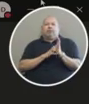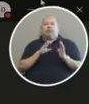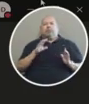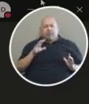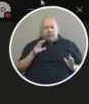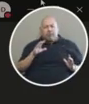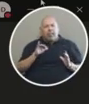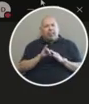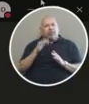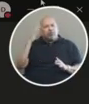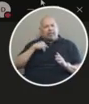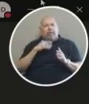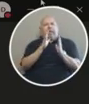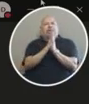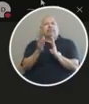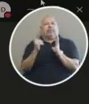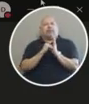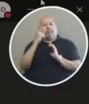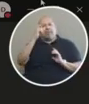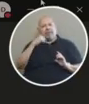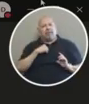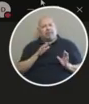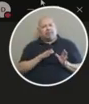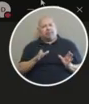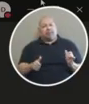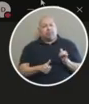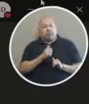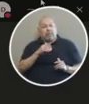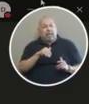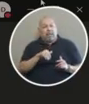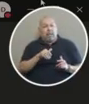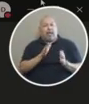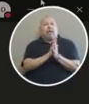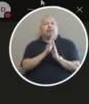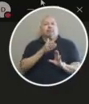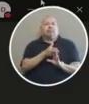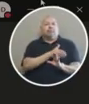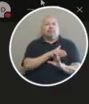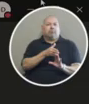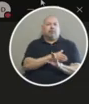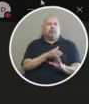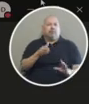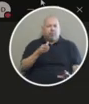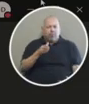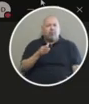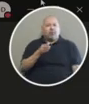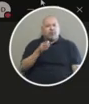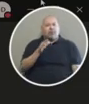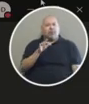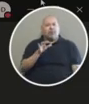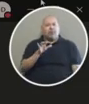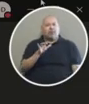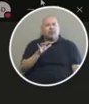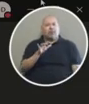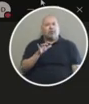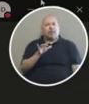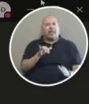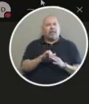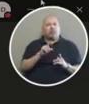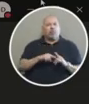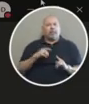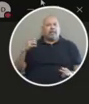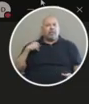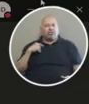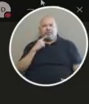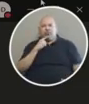and that's why I asked again, because I had generally asked way before Representative Schwartzbein had asked, and that's when the chief